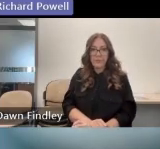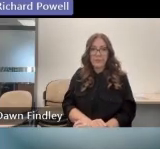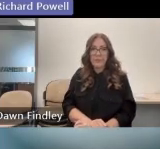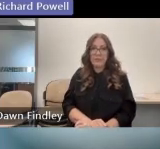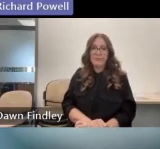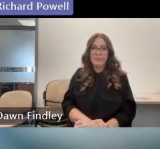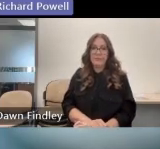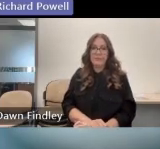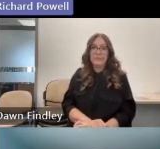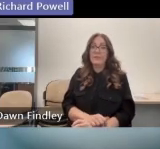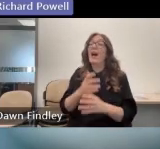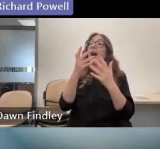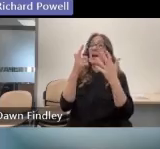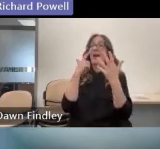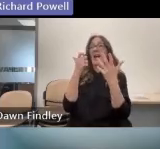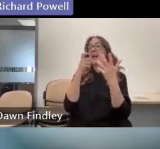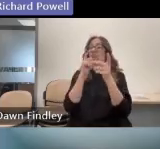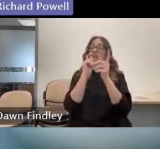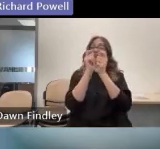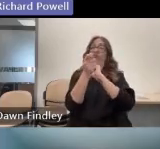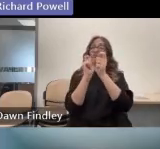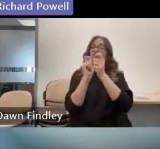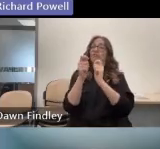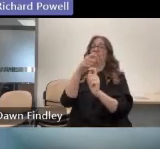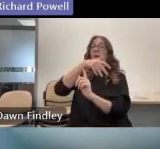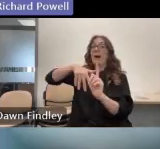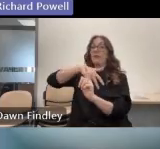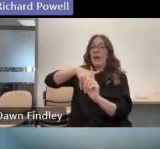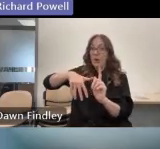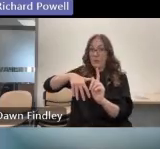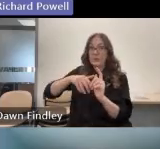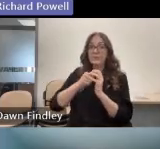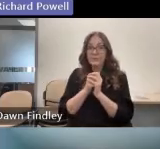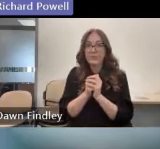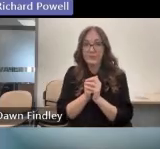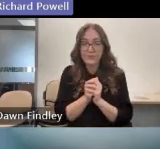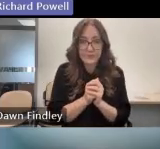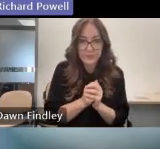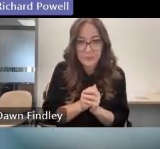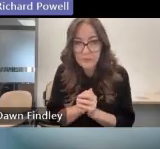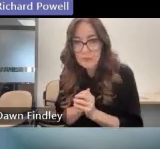And now I can change the wallpaper. So if I go to the color palette,